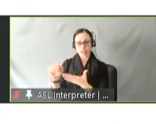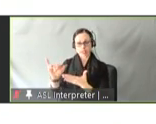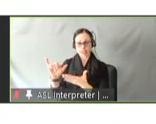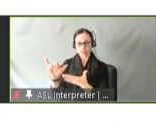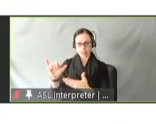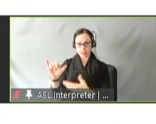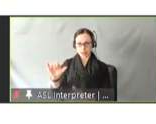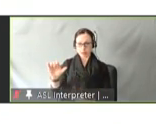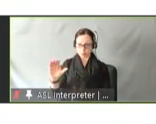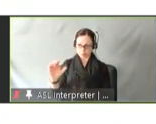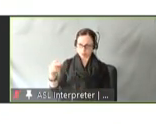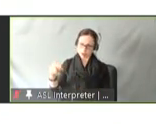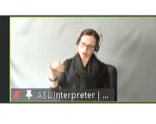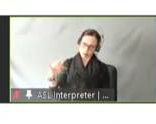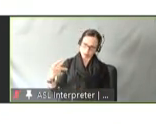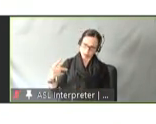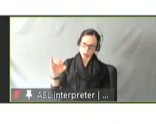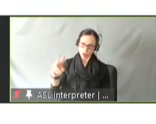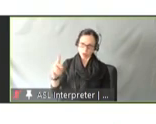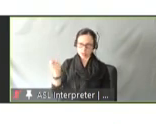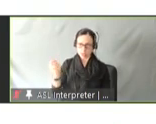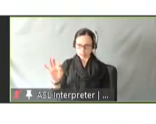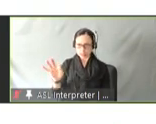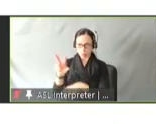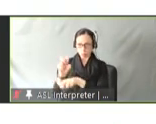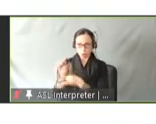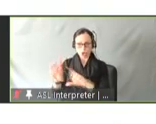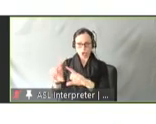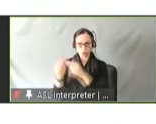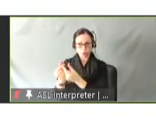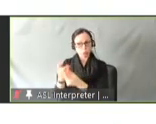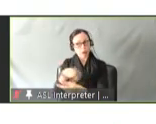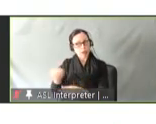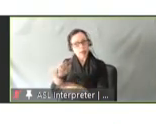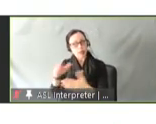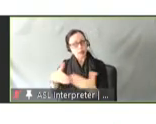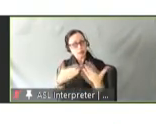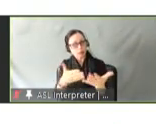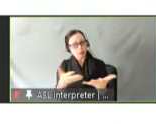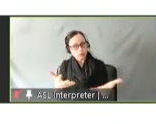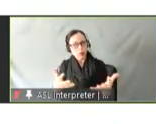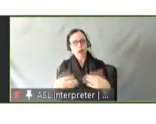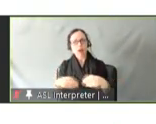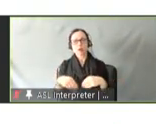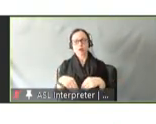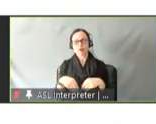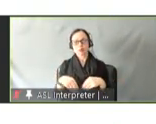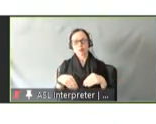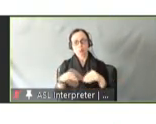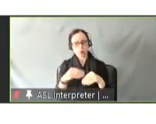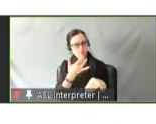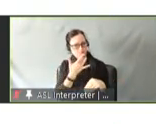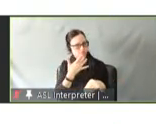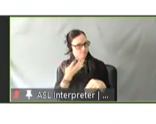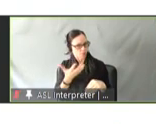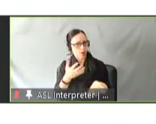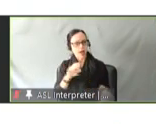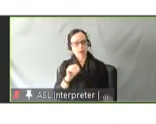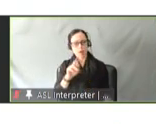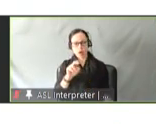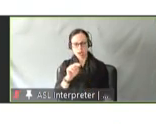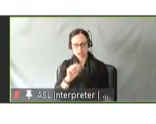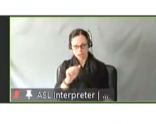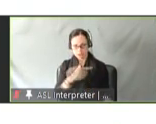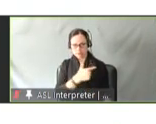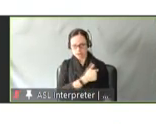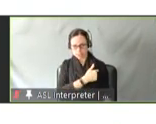and to ACIP, and that's when they made their recommendation to be more preferential of mRNA vaccine back